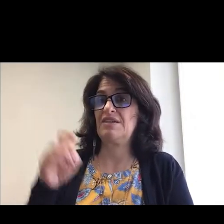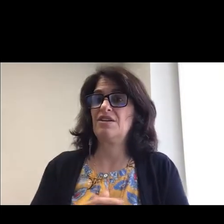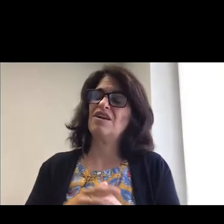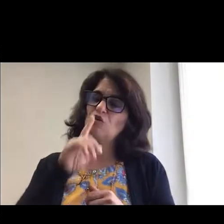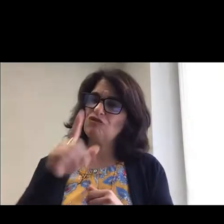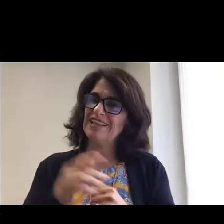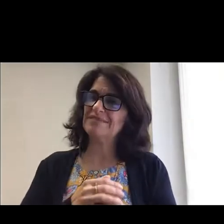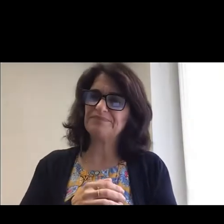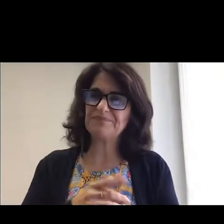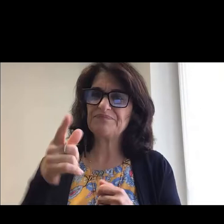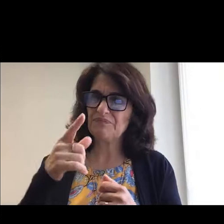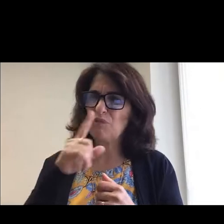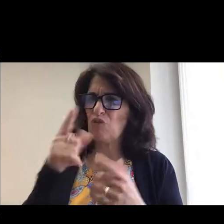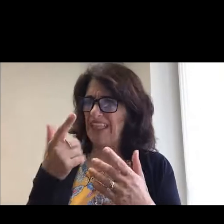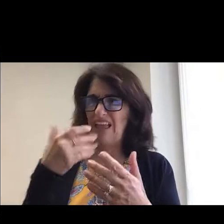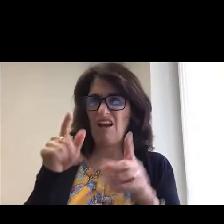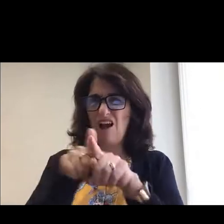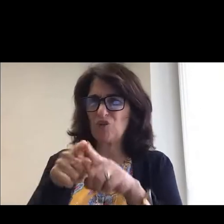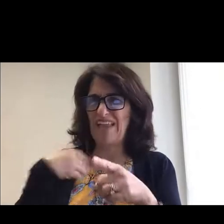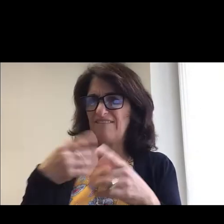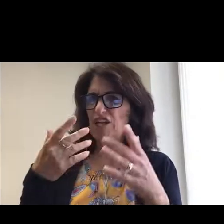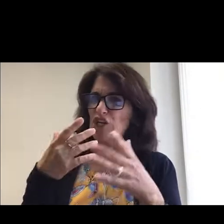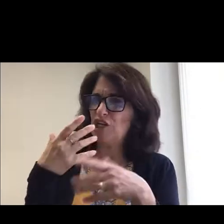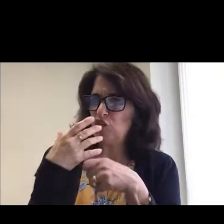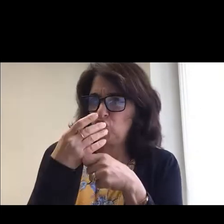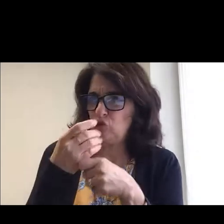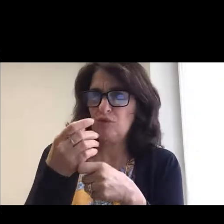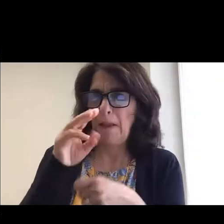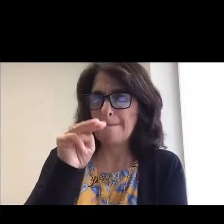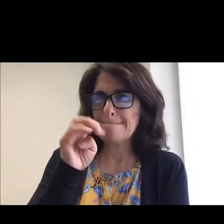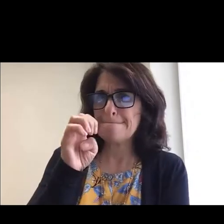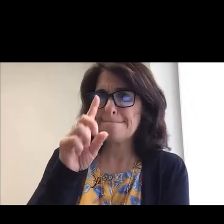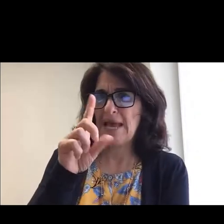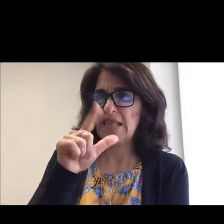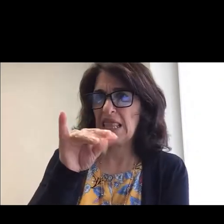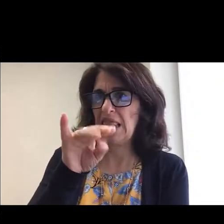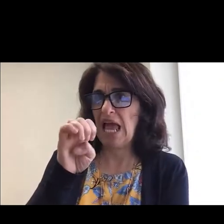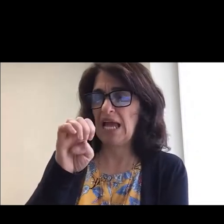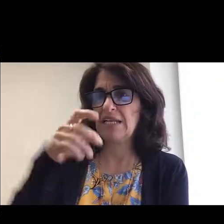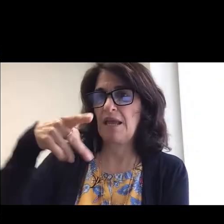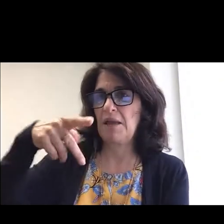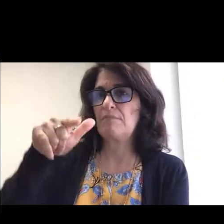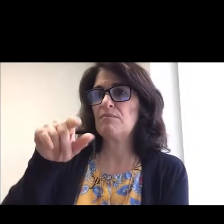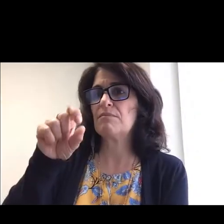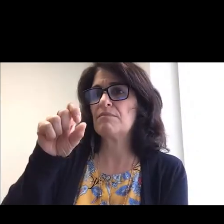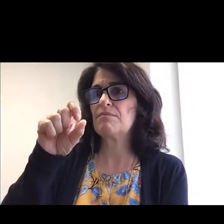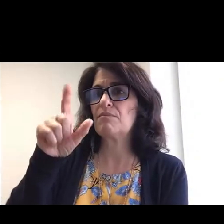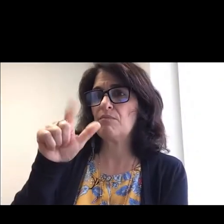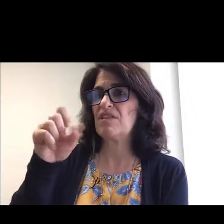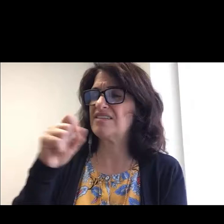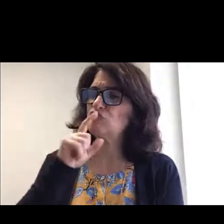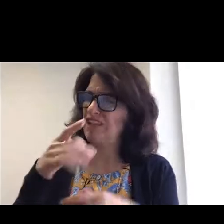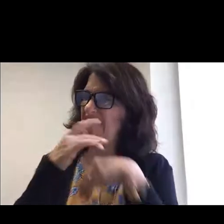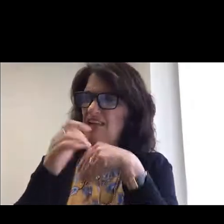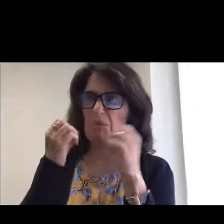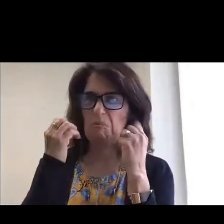of trusted online health information that's sponsored by the National Libraries of Medicine and is available in multiple